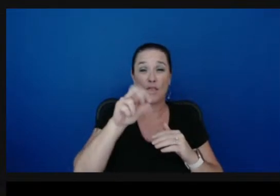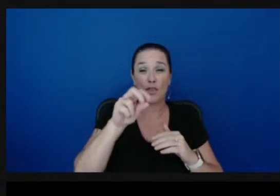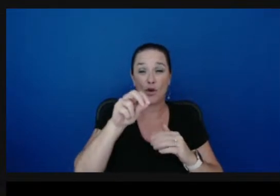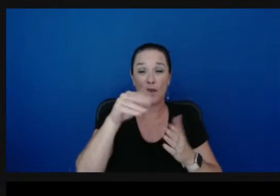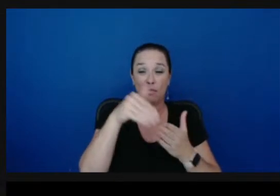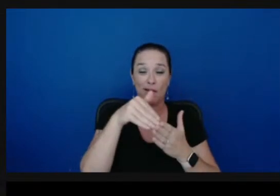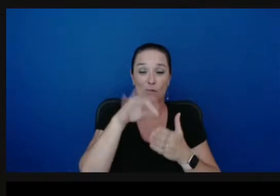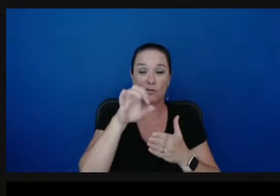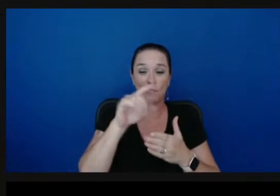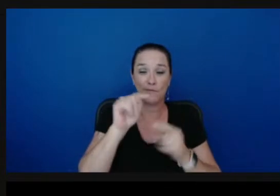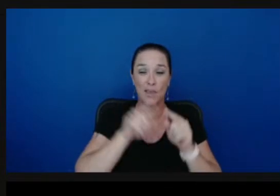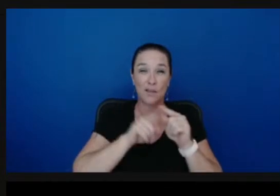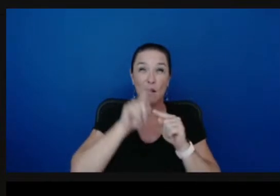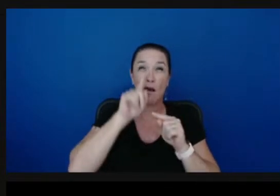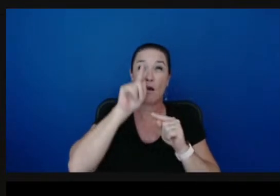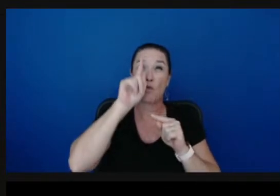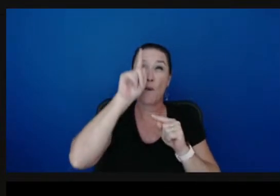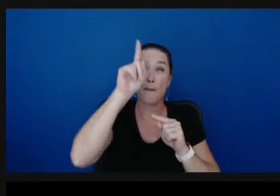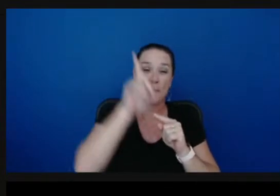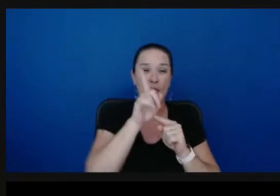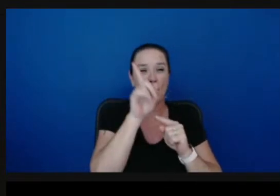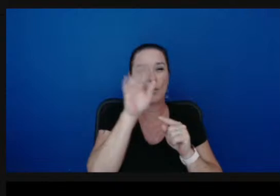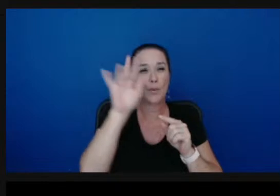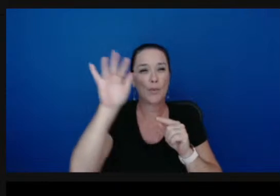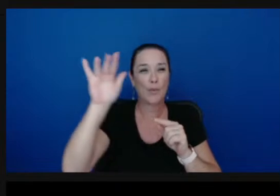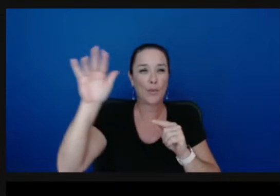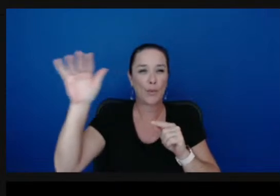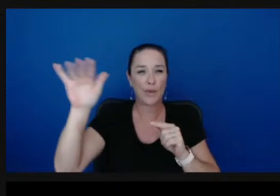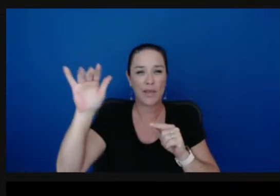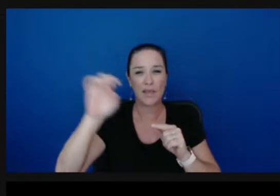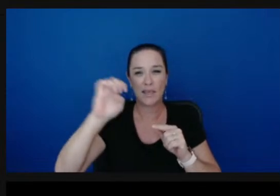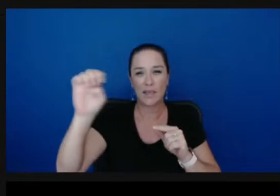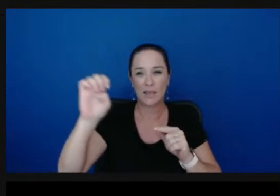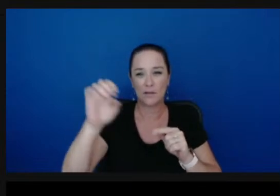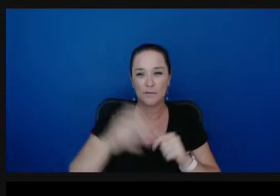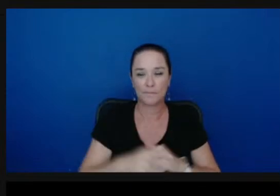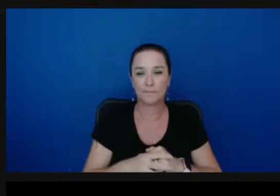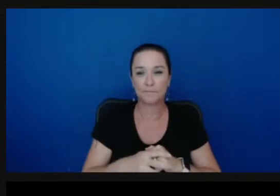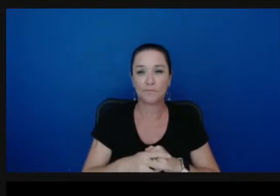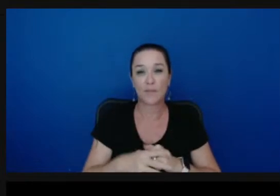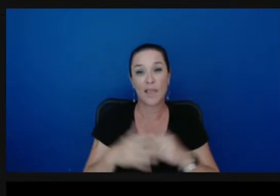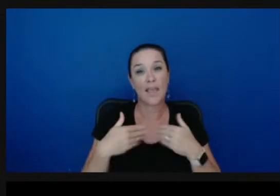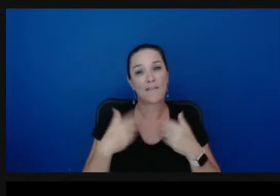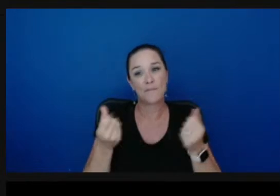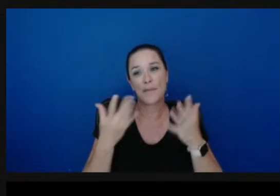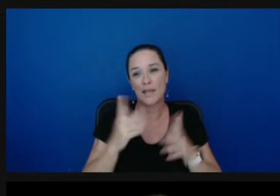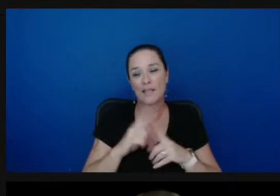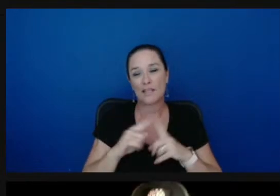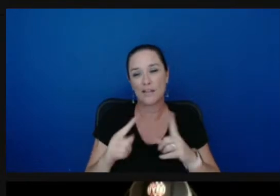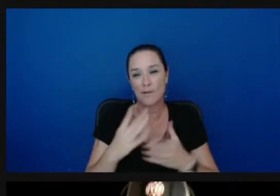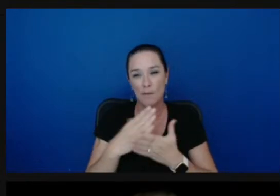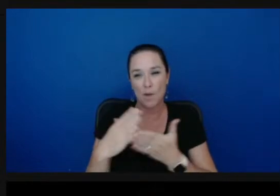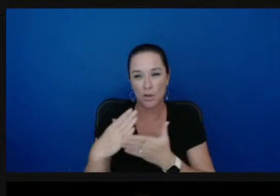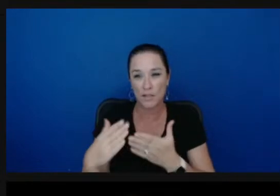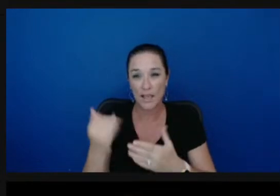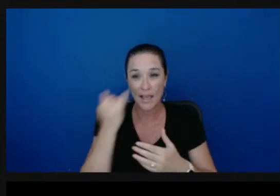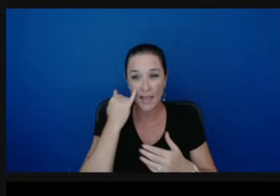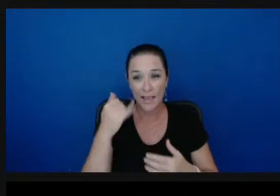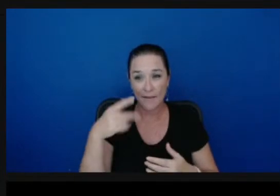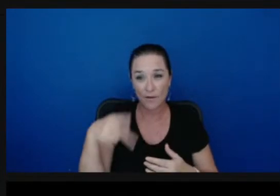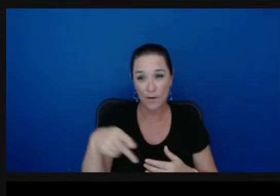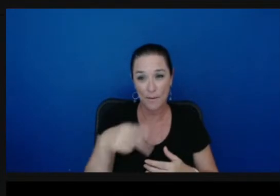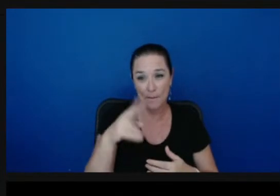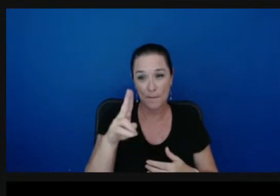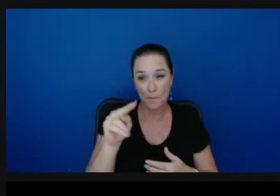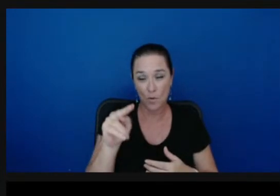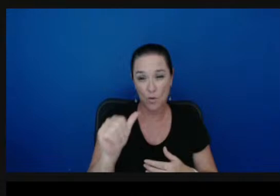here. So just for comparison, this is an area that has lots of different components. If you're down here in Puna and you have your